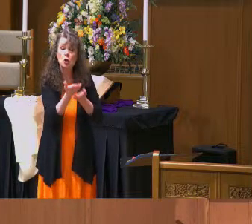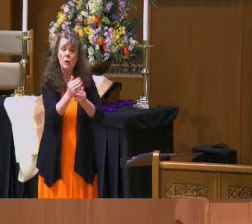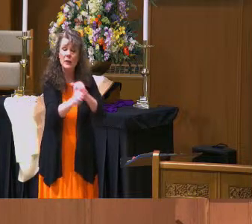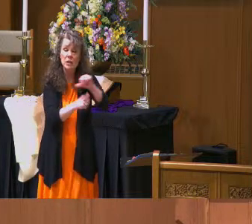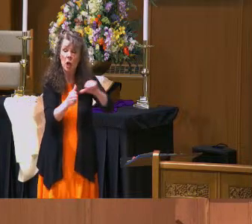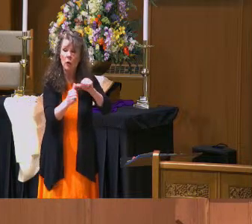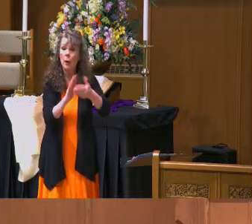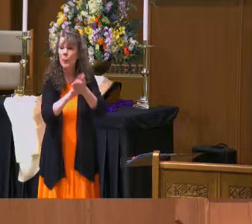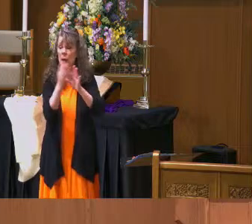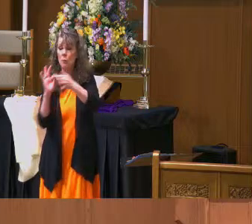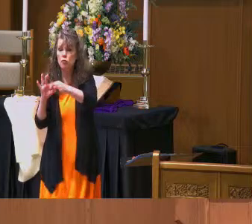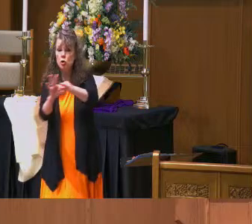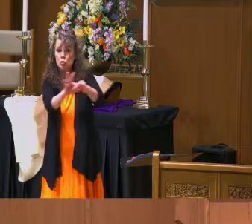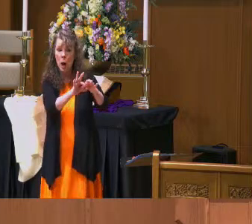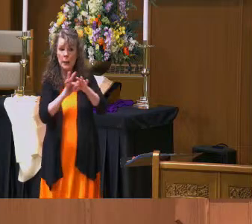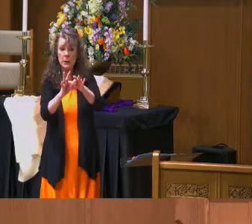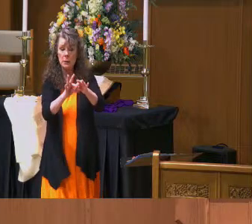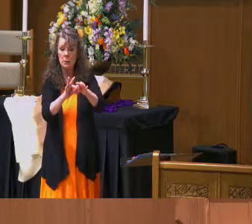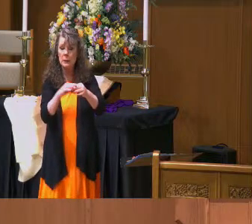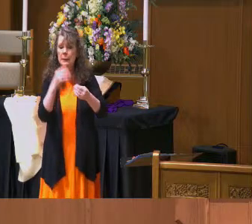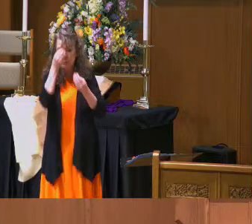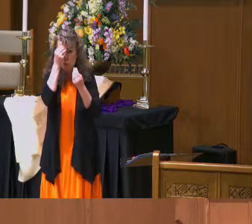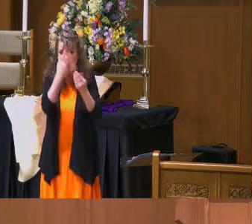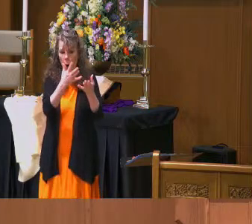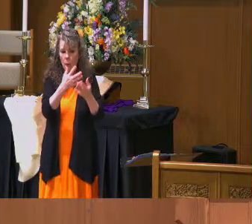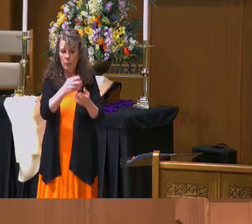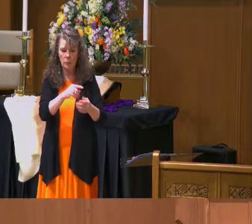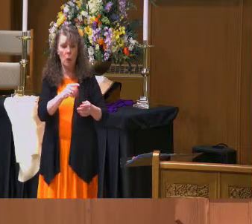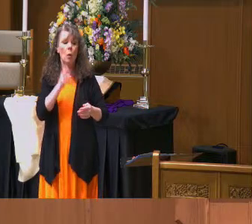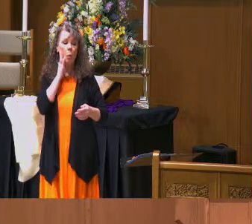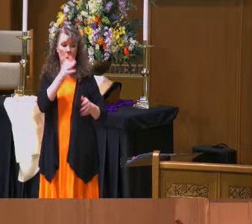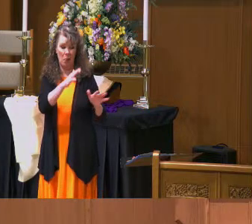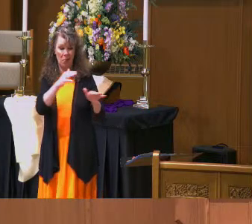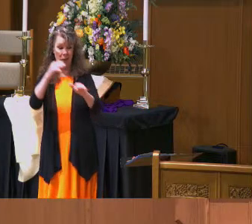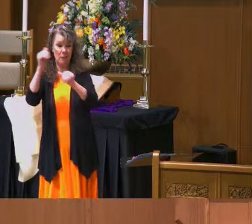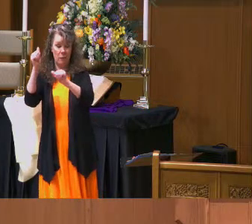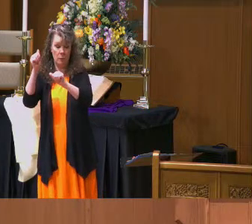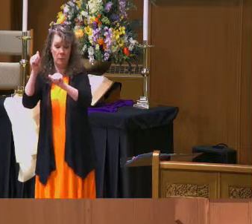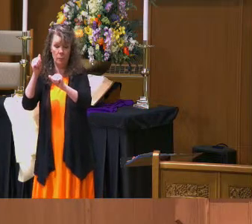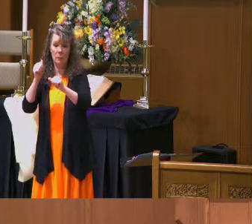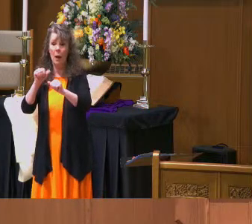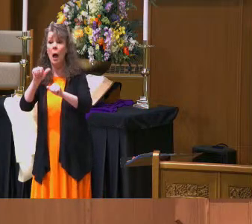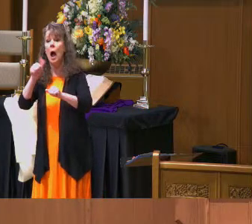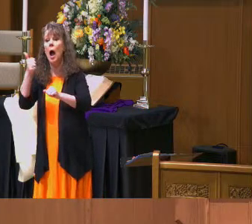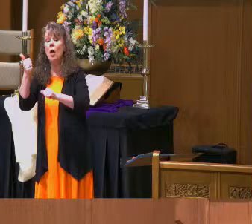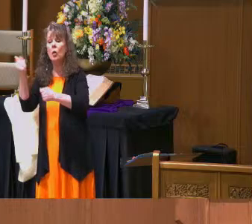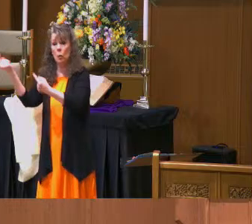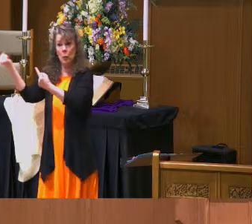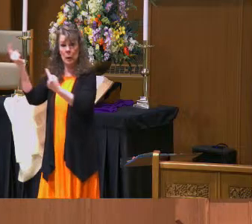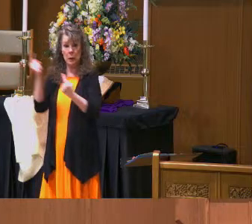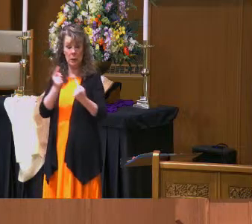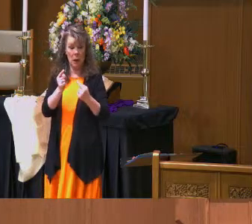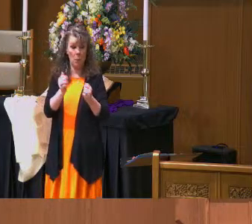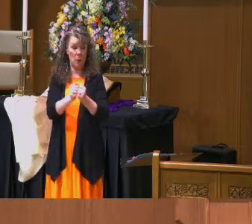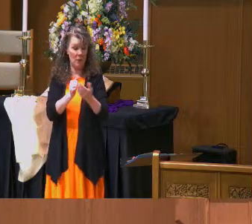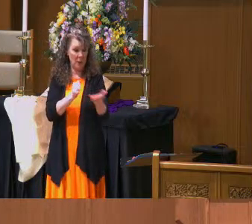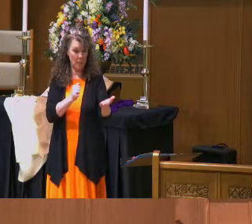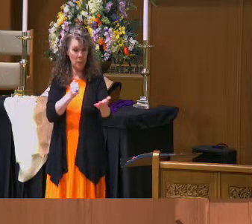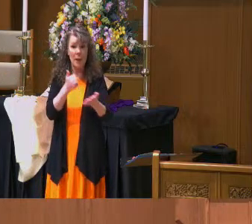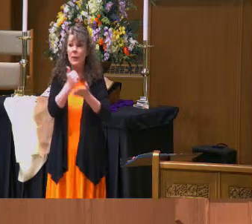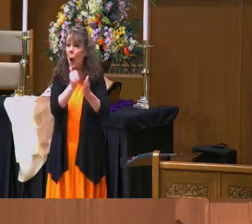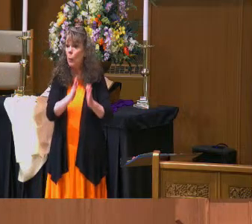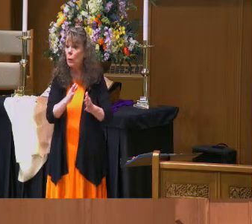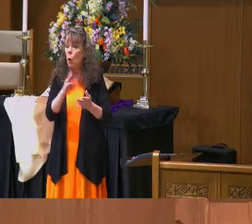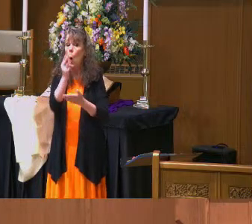be united. And he has told them that he's going away, that another would come to be with them, the Helper, the